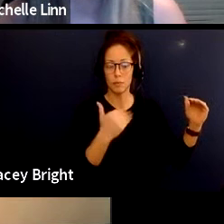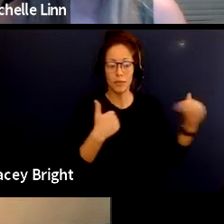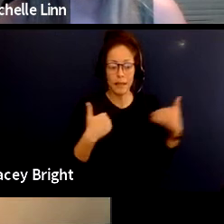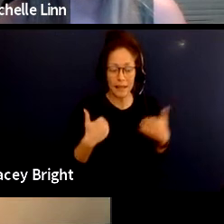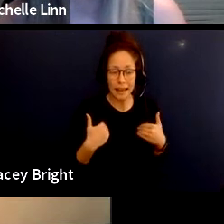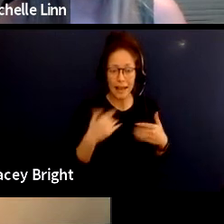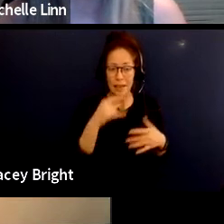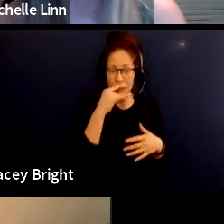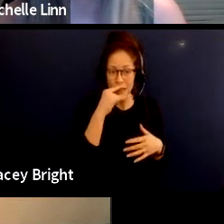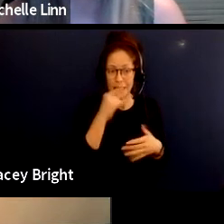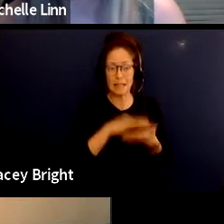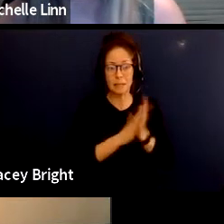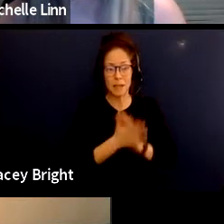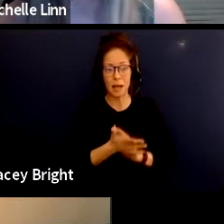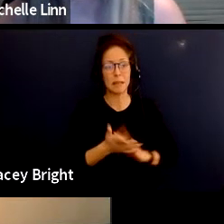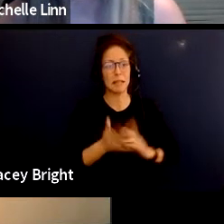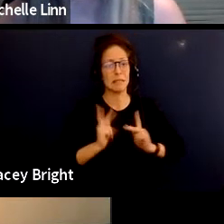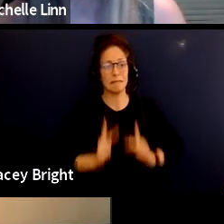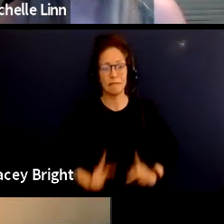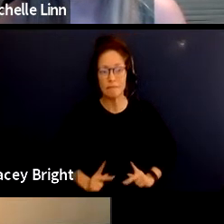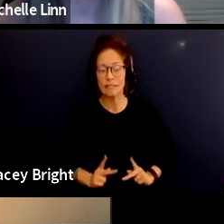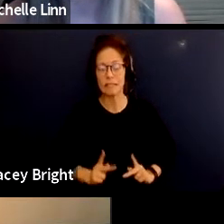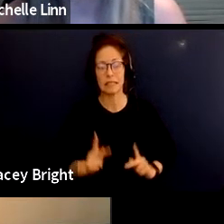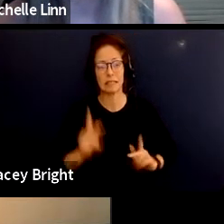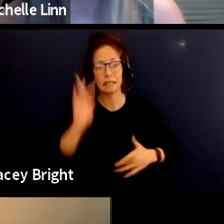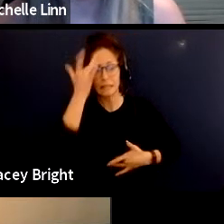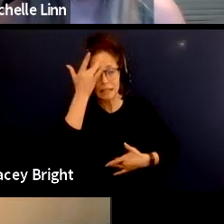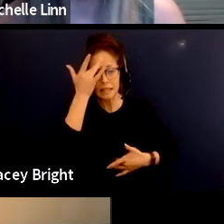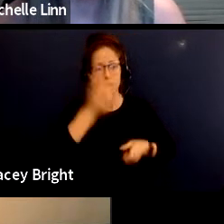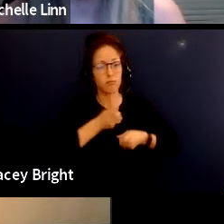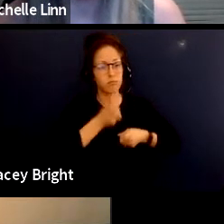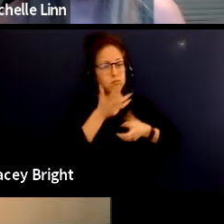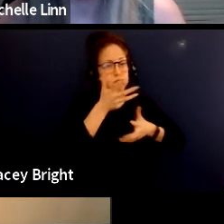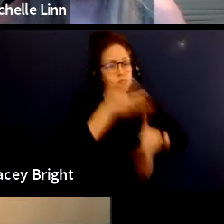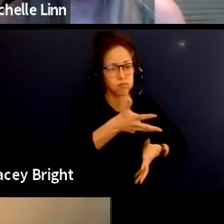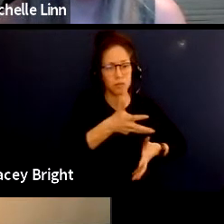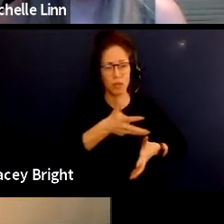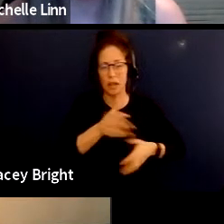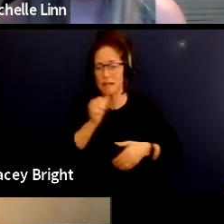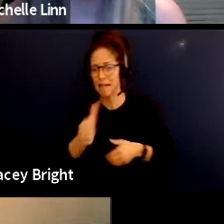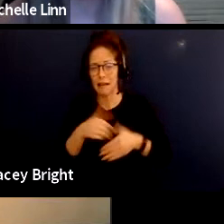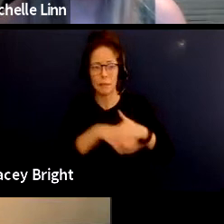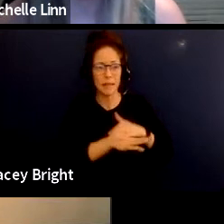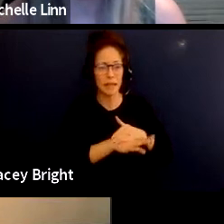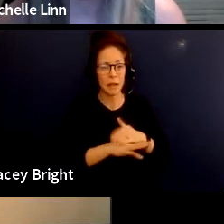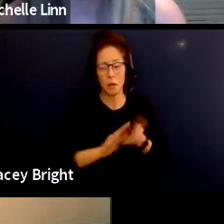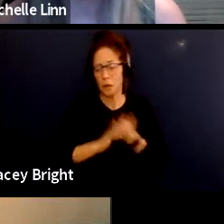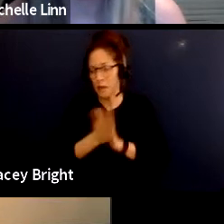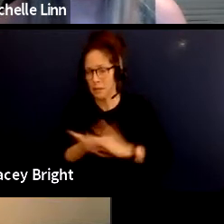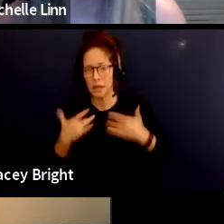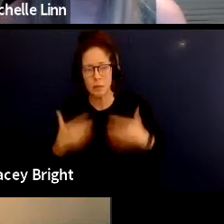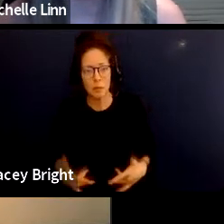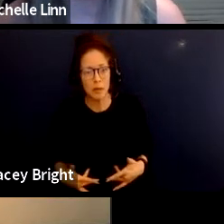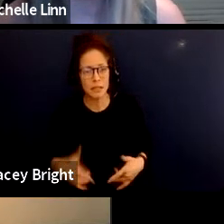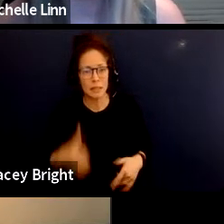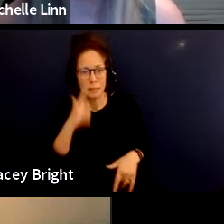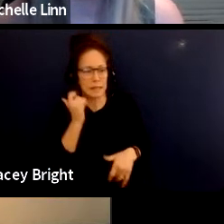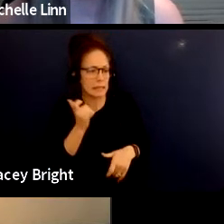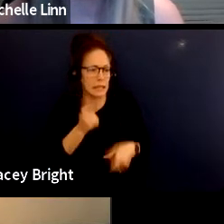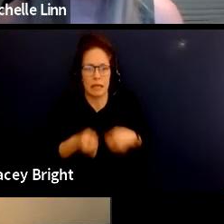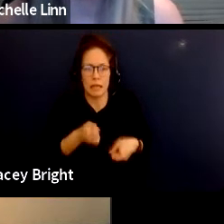are getting physically sick and throwing up and not coming to school or getting depressed because they can't handle